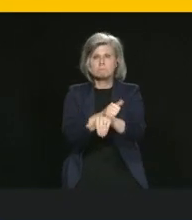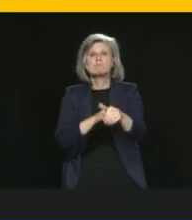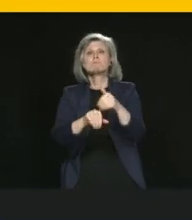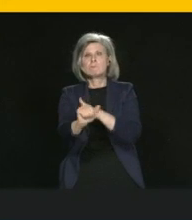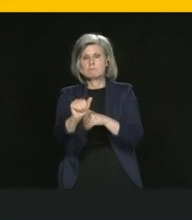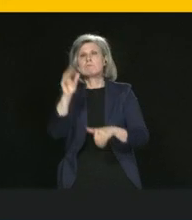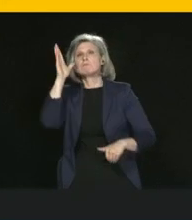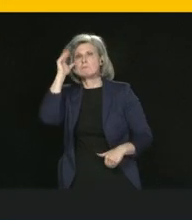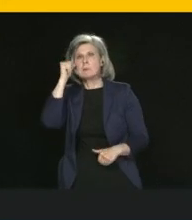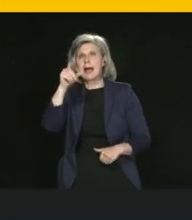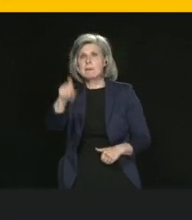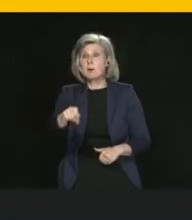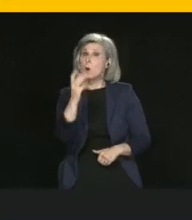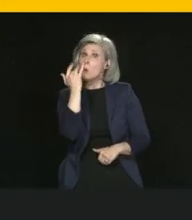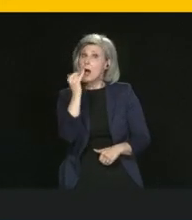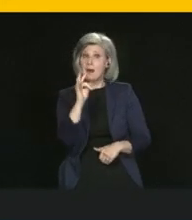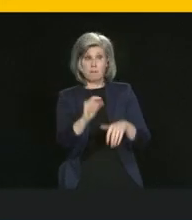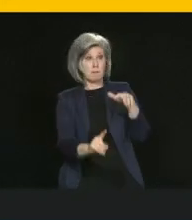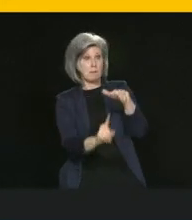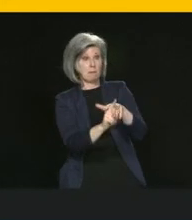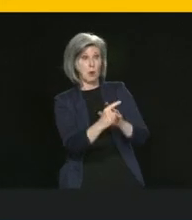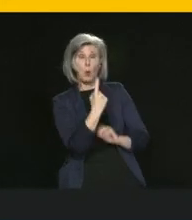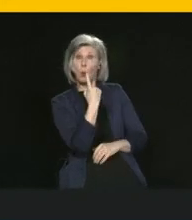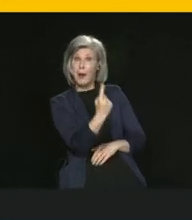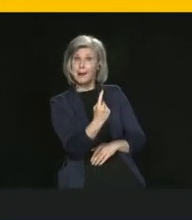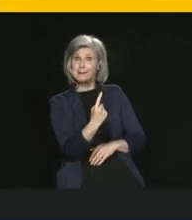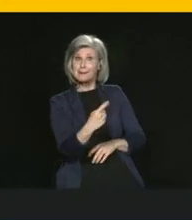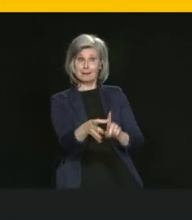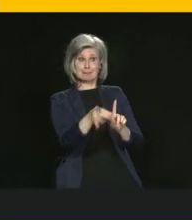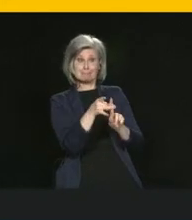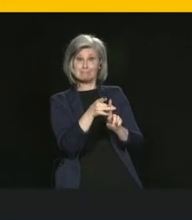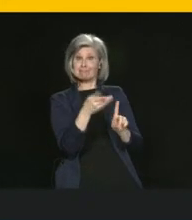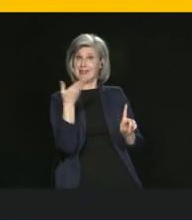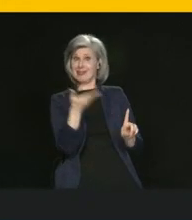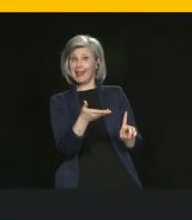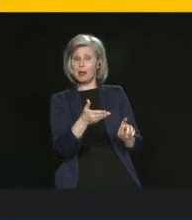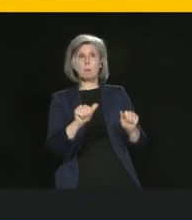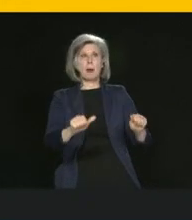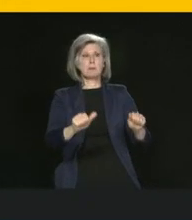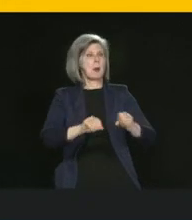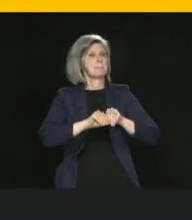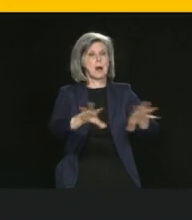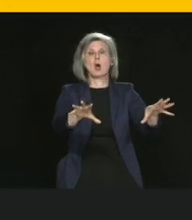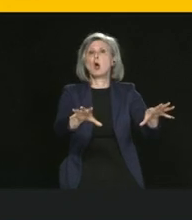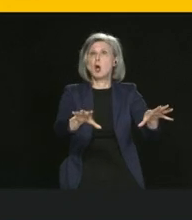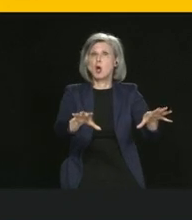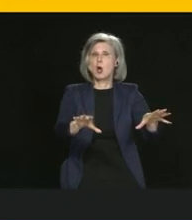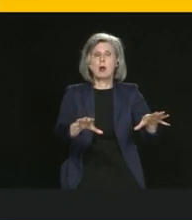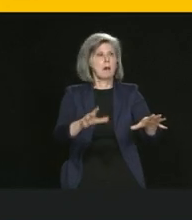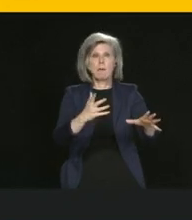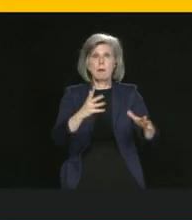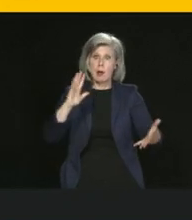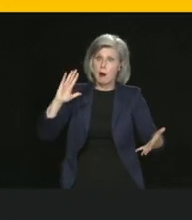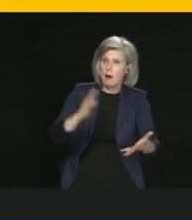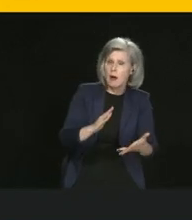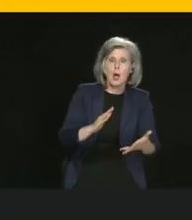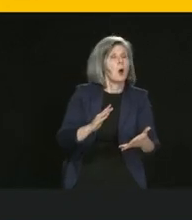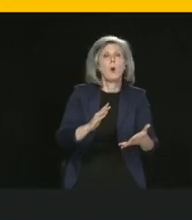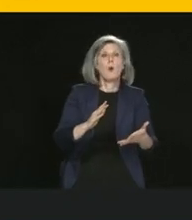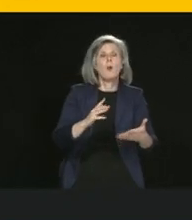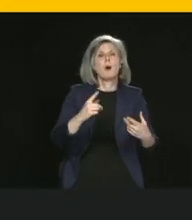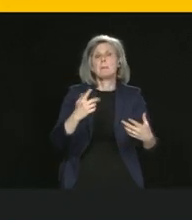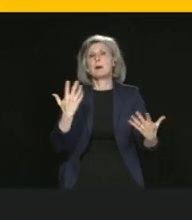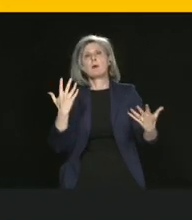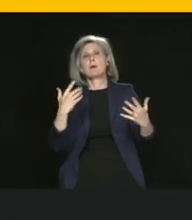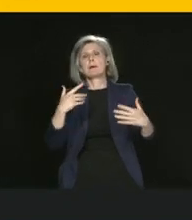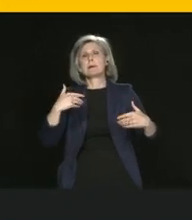outbreak or renewed epidemic growth that could change our trajectory. The hard truth is that COVID-19 is